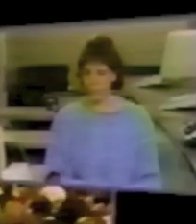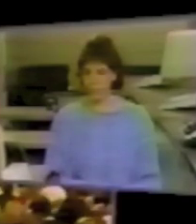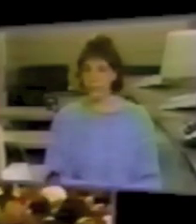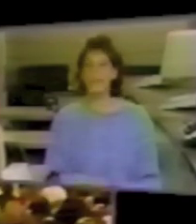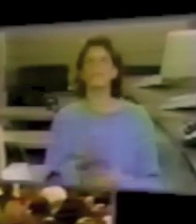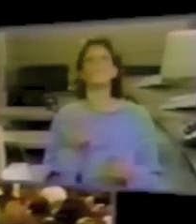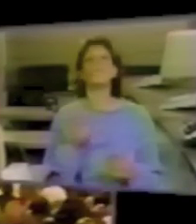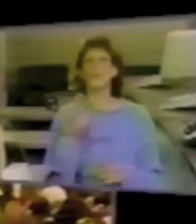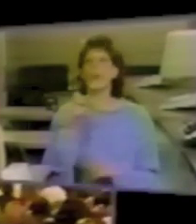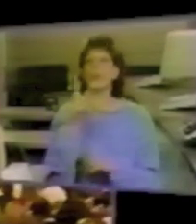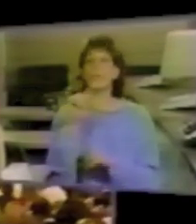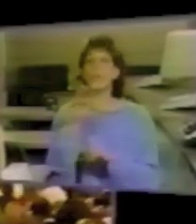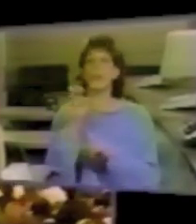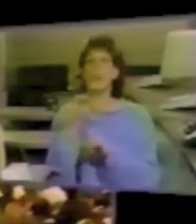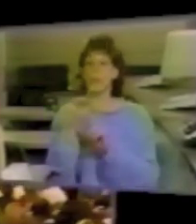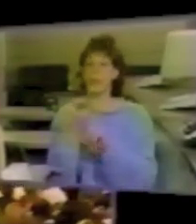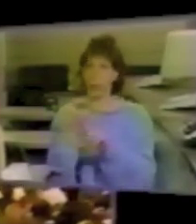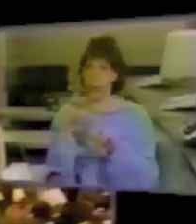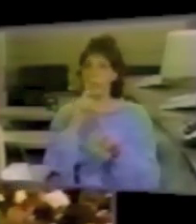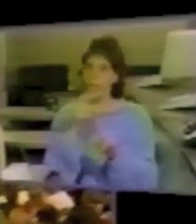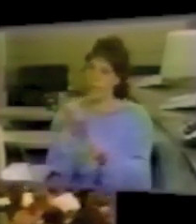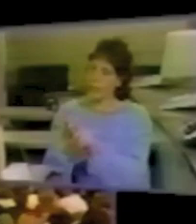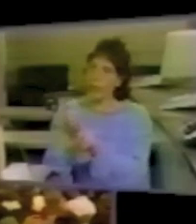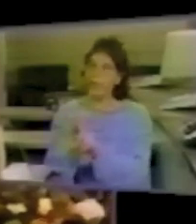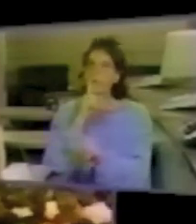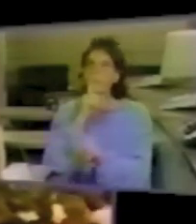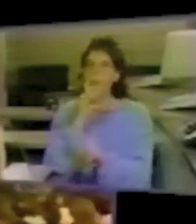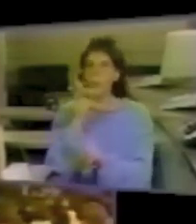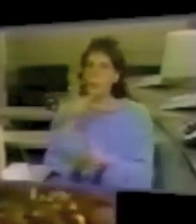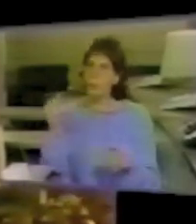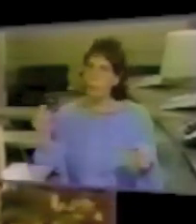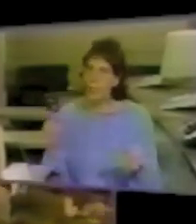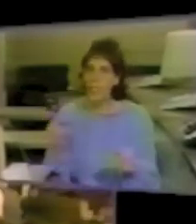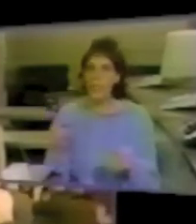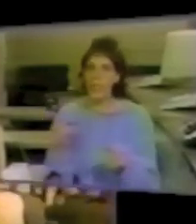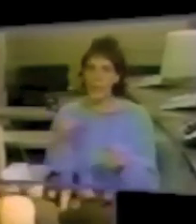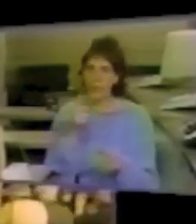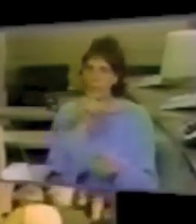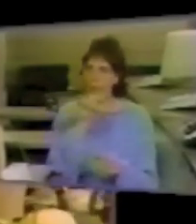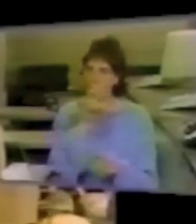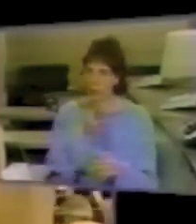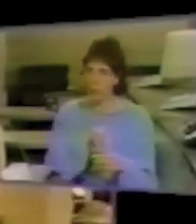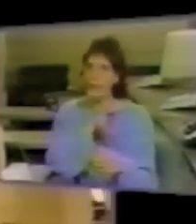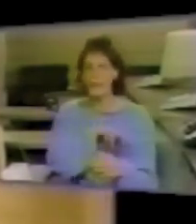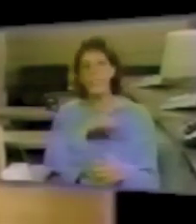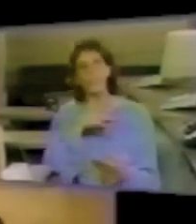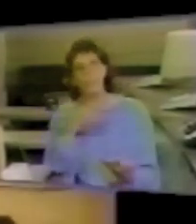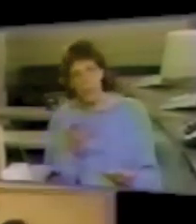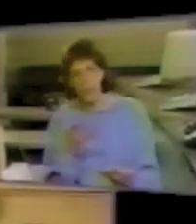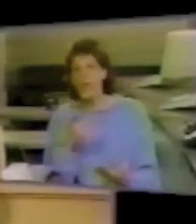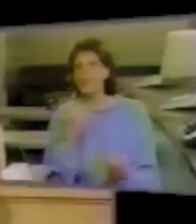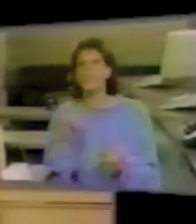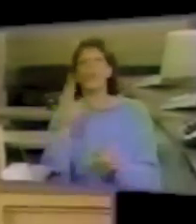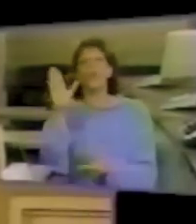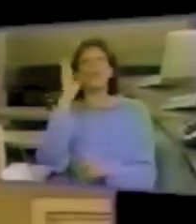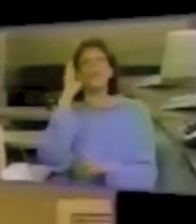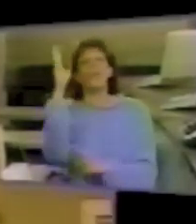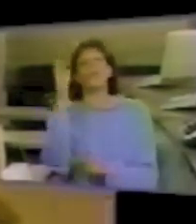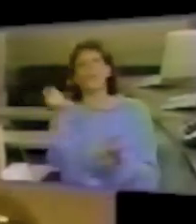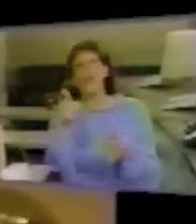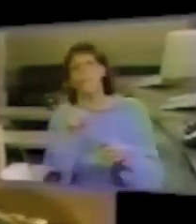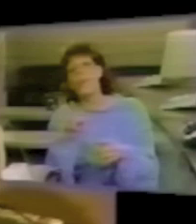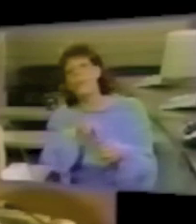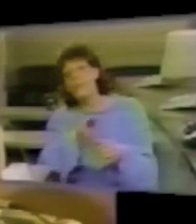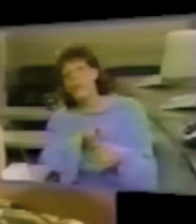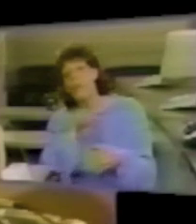Although Spillman says she is personally pained by the storm of resistance to Zinsser, she'll leave her future up to the board. The trustees